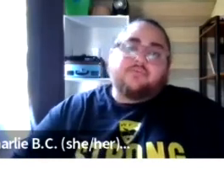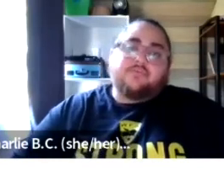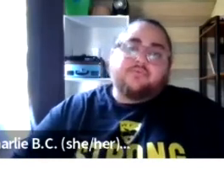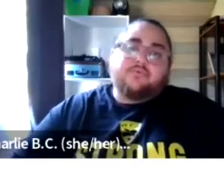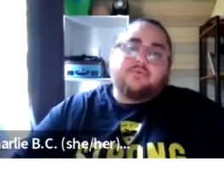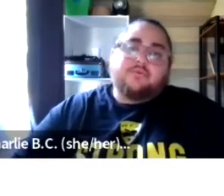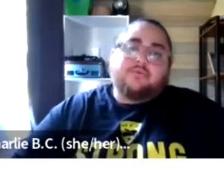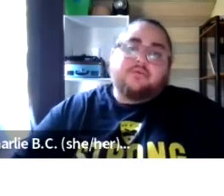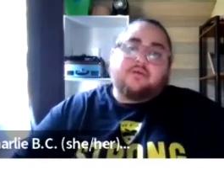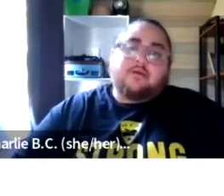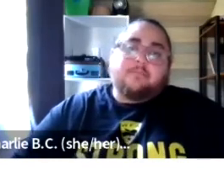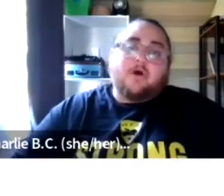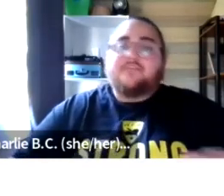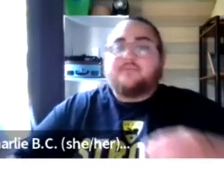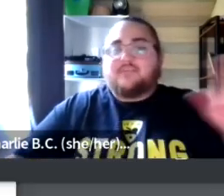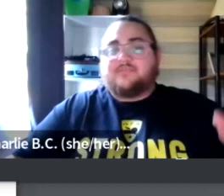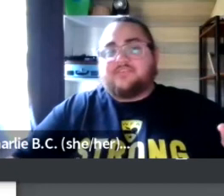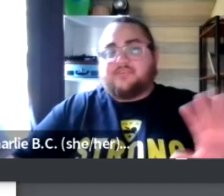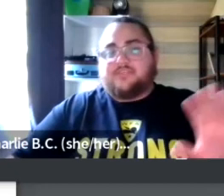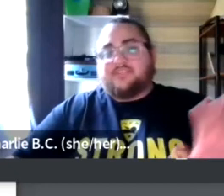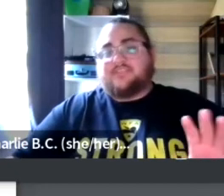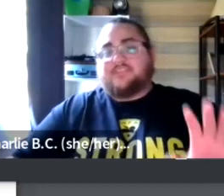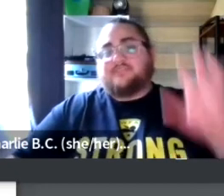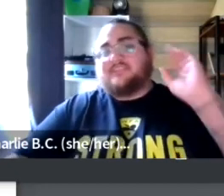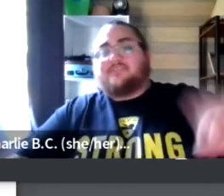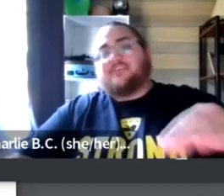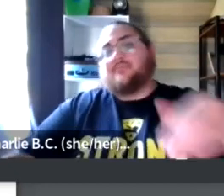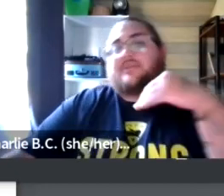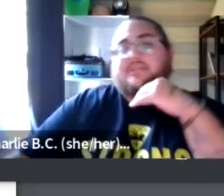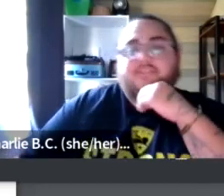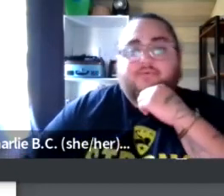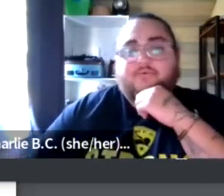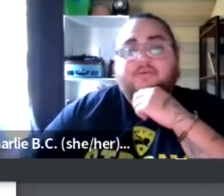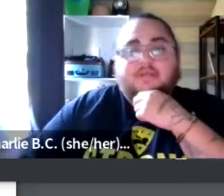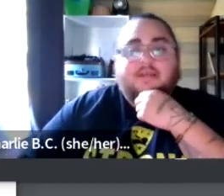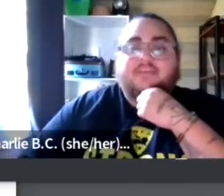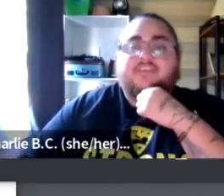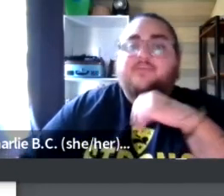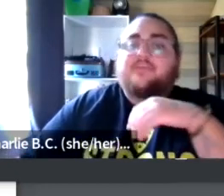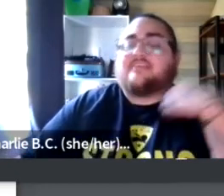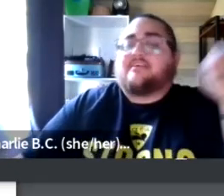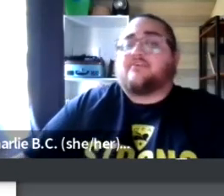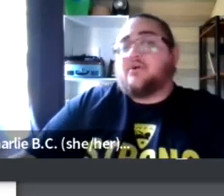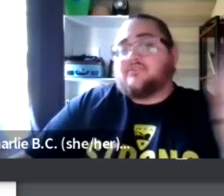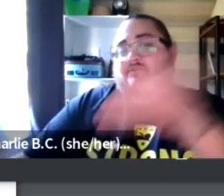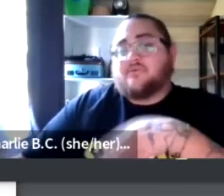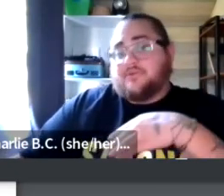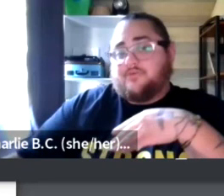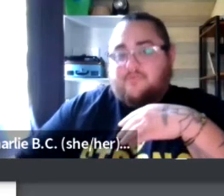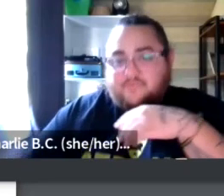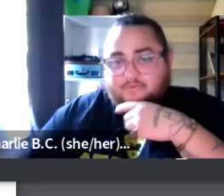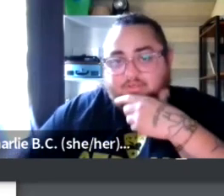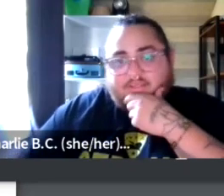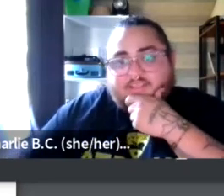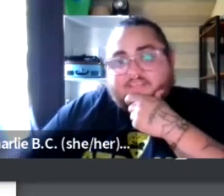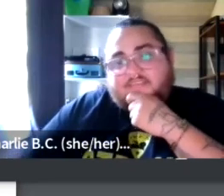talk through all of the possible situations specifically related to having a disability as either a host or a